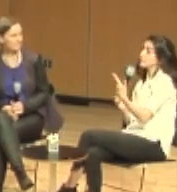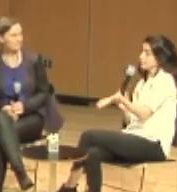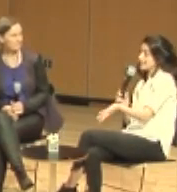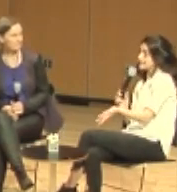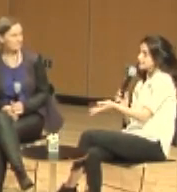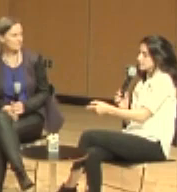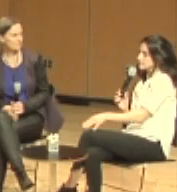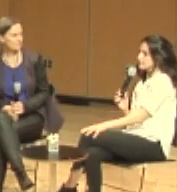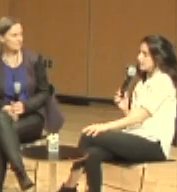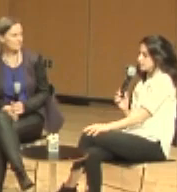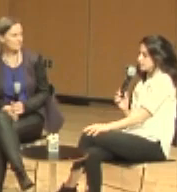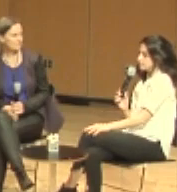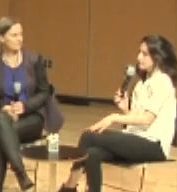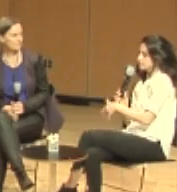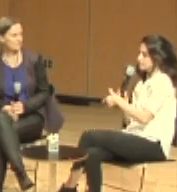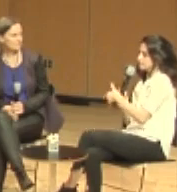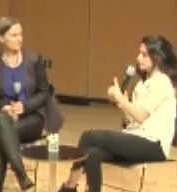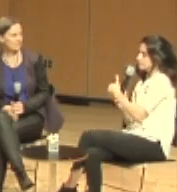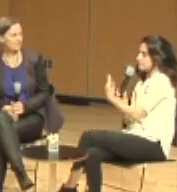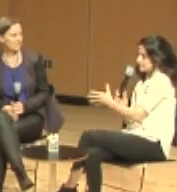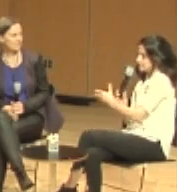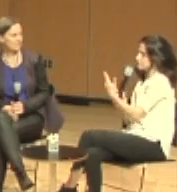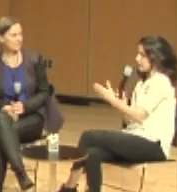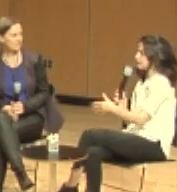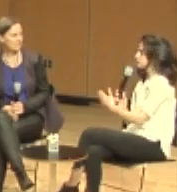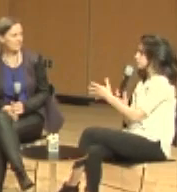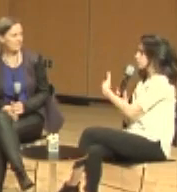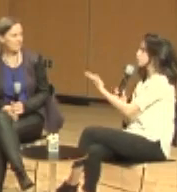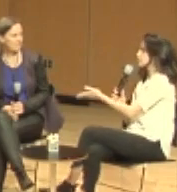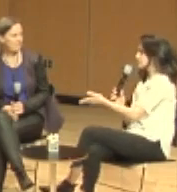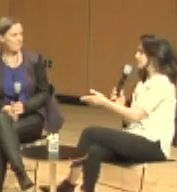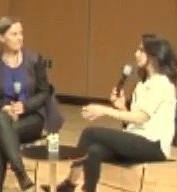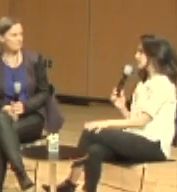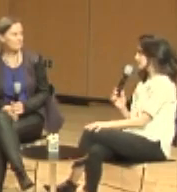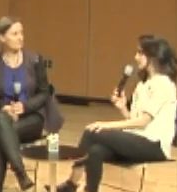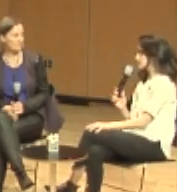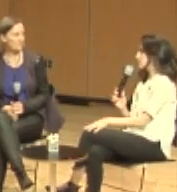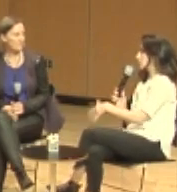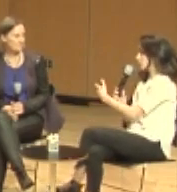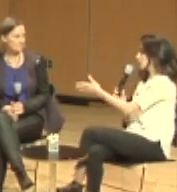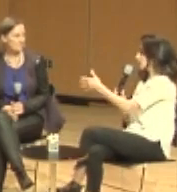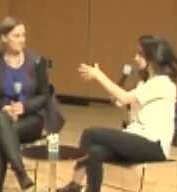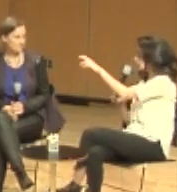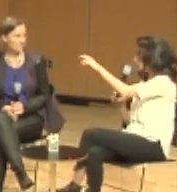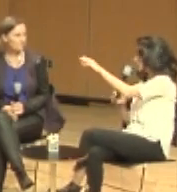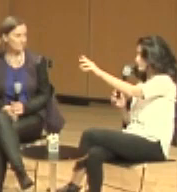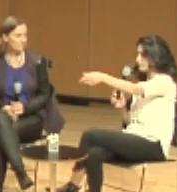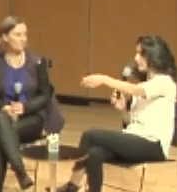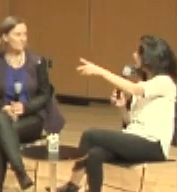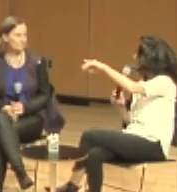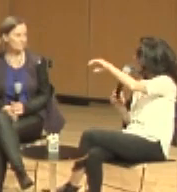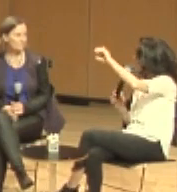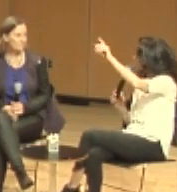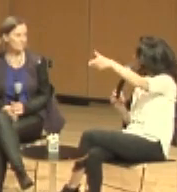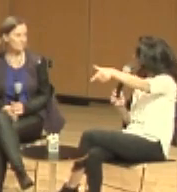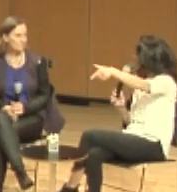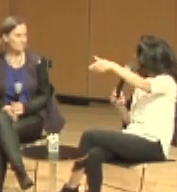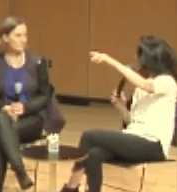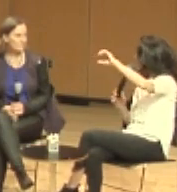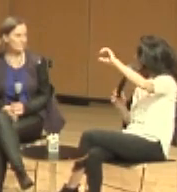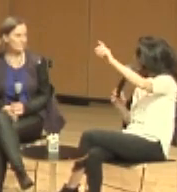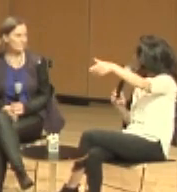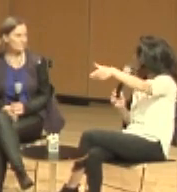made quite rightly of the fact that he writes in nun instead of writing in bookall right does that have does the